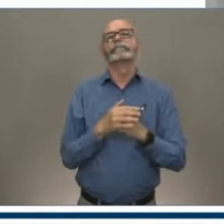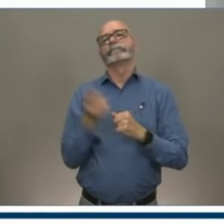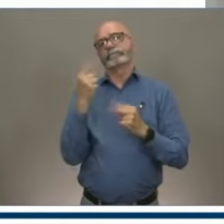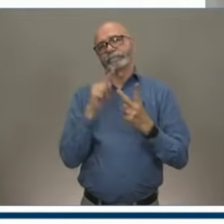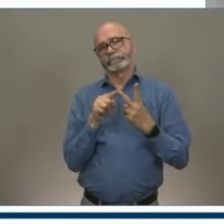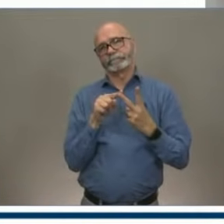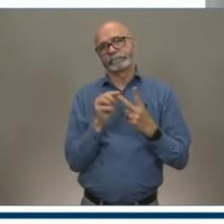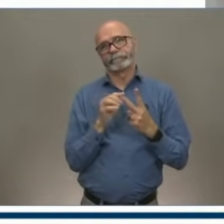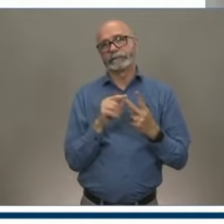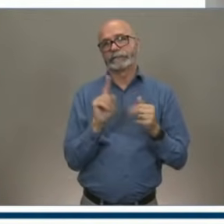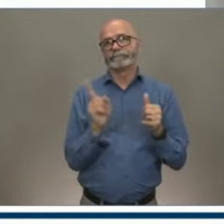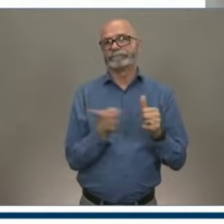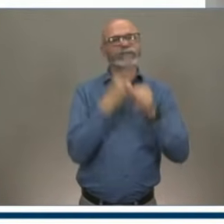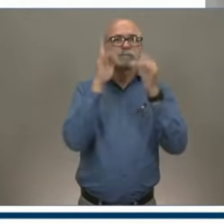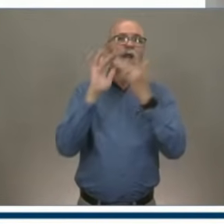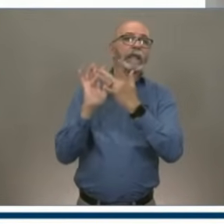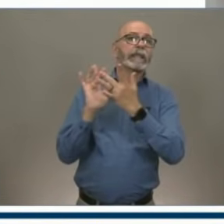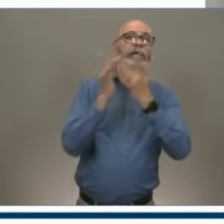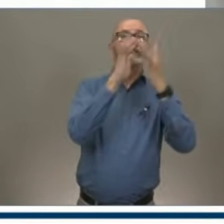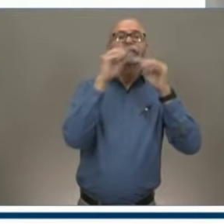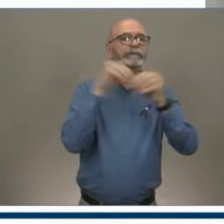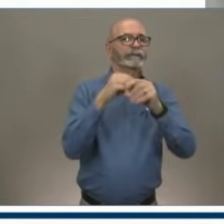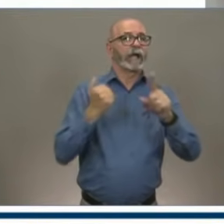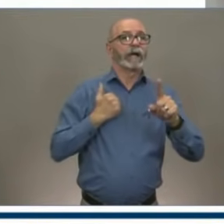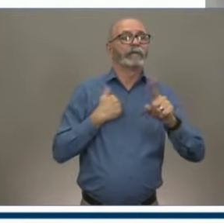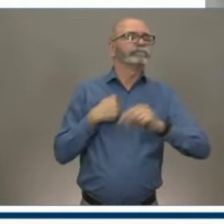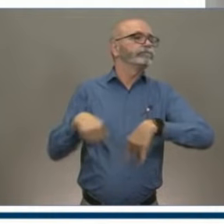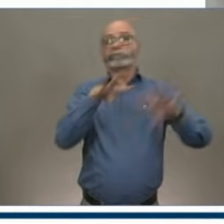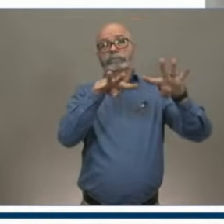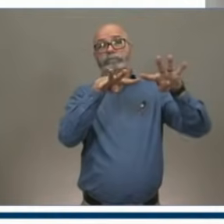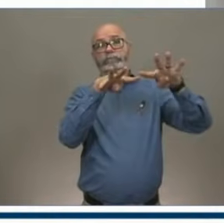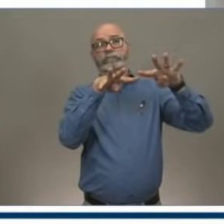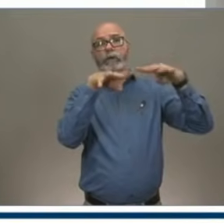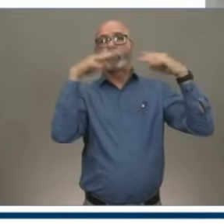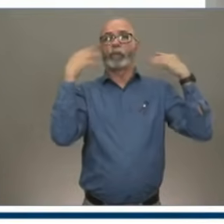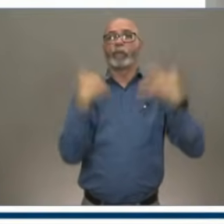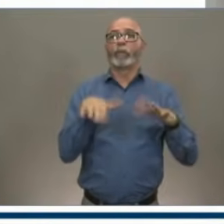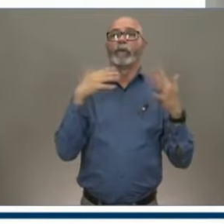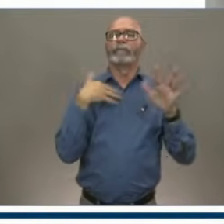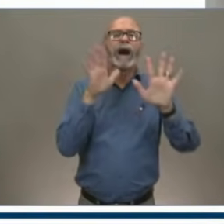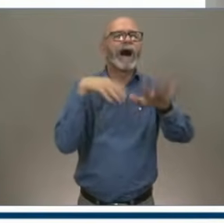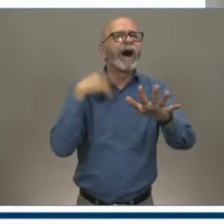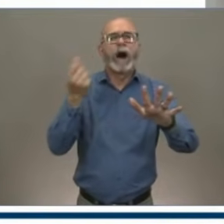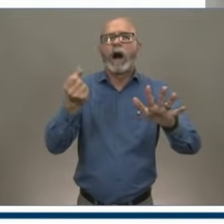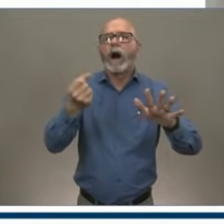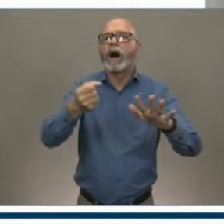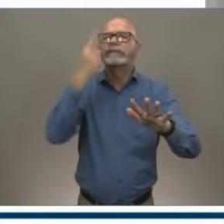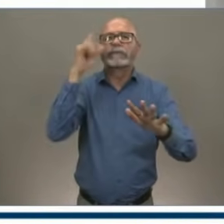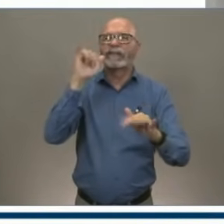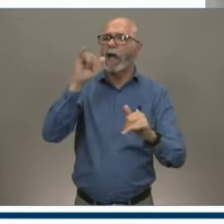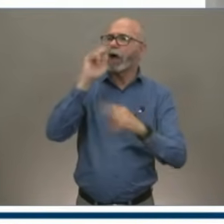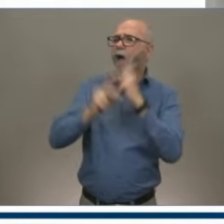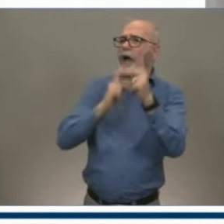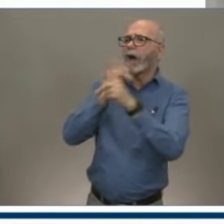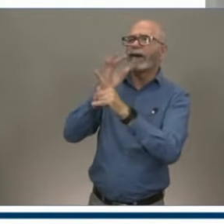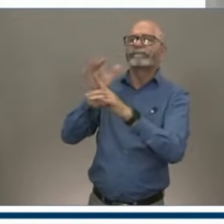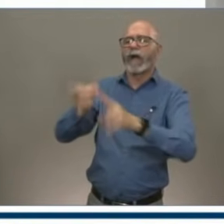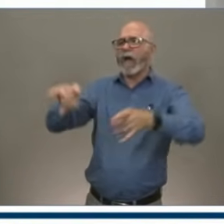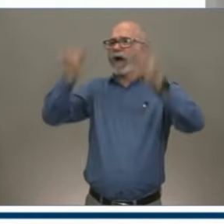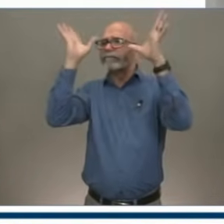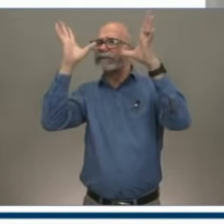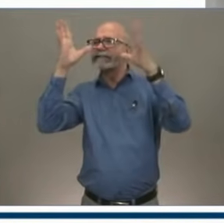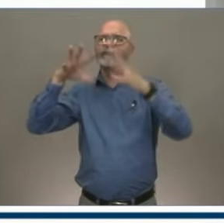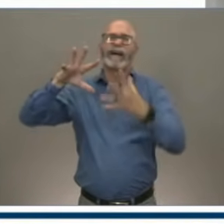of its kind in Canada. Understanding domestic violence trends and circumstances, we hope, will help us